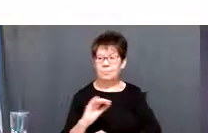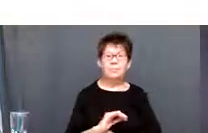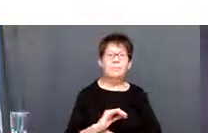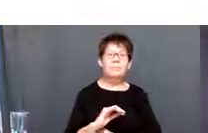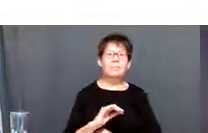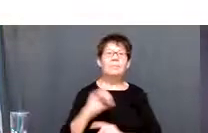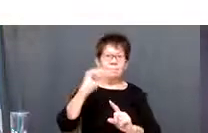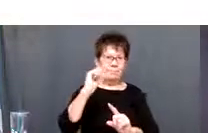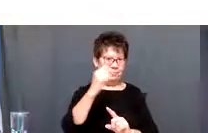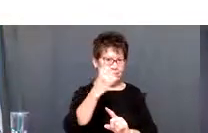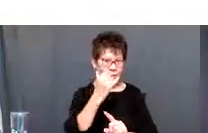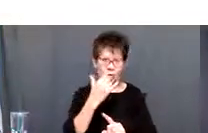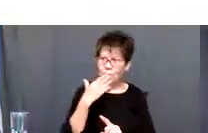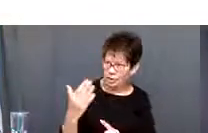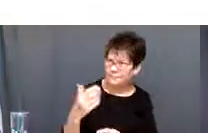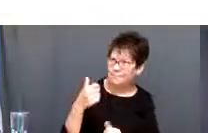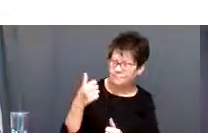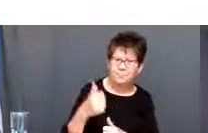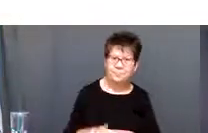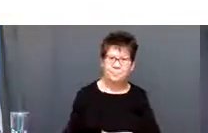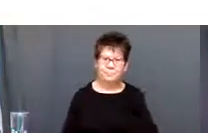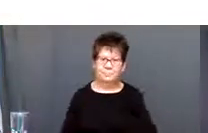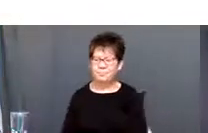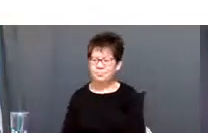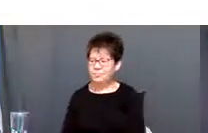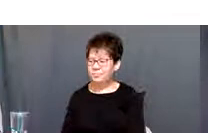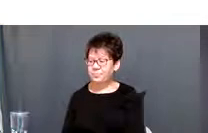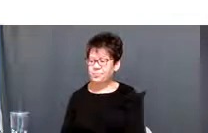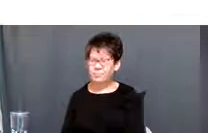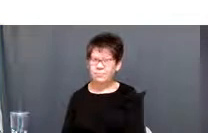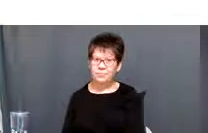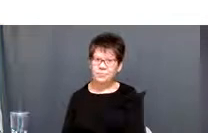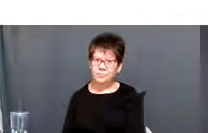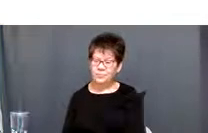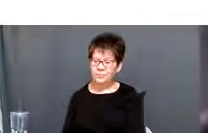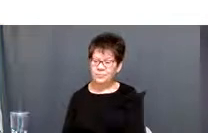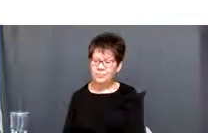Yes, it looks great. Okay, let me just make sure to get.